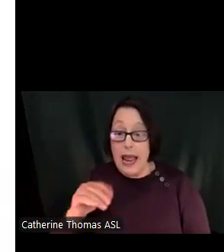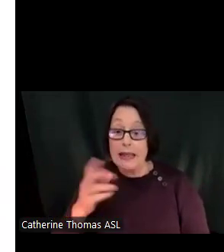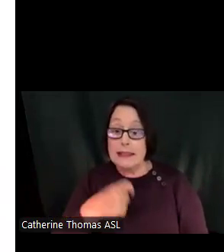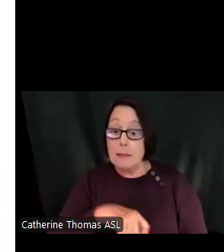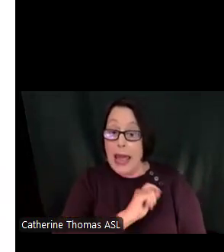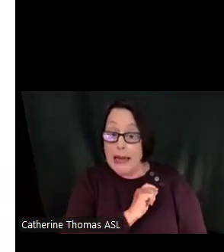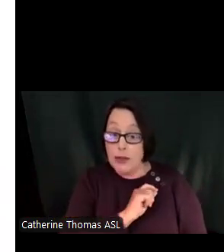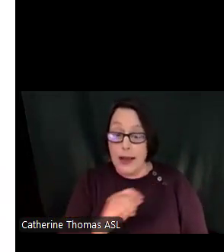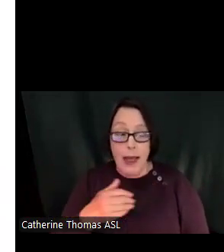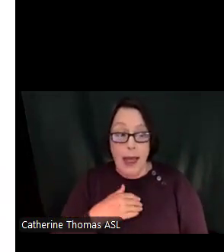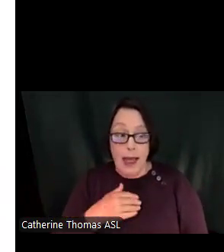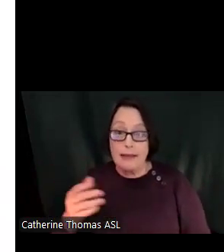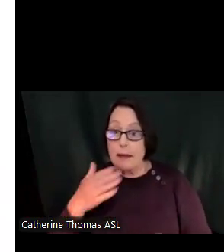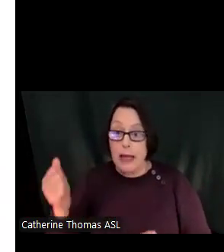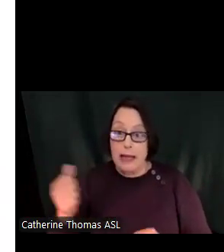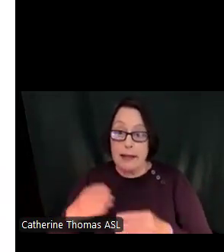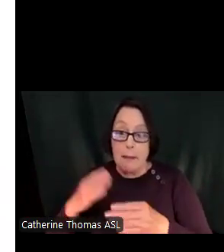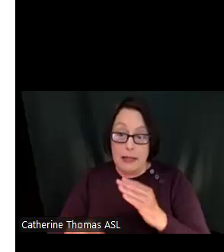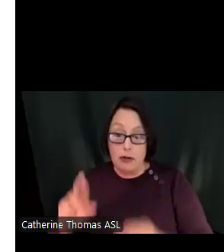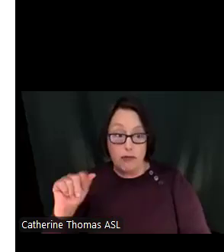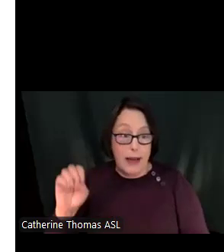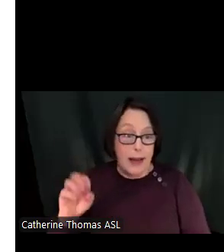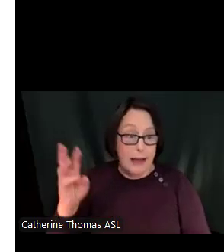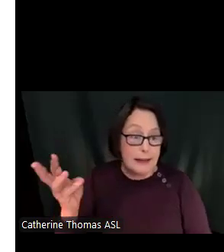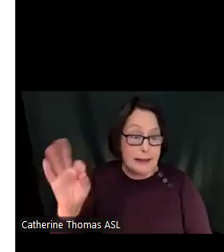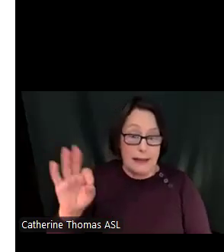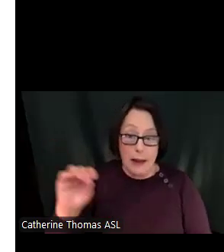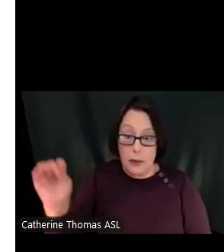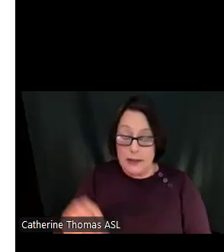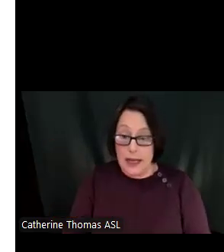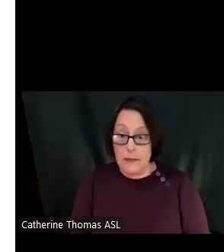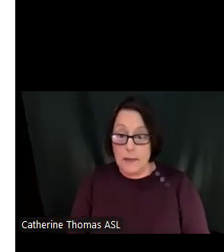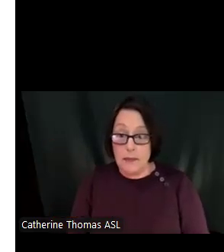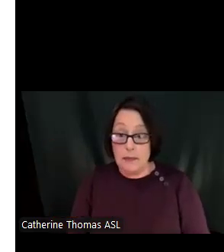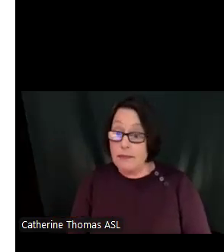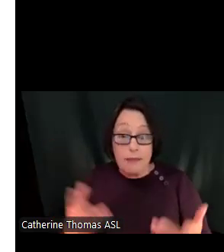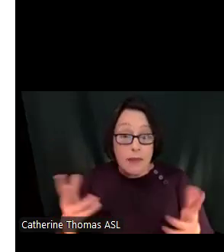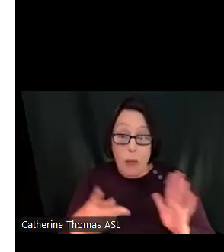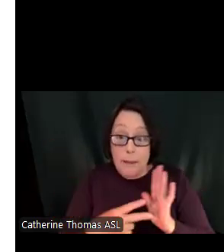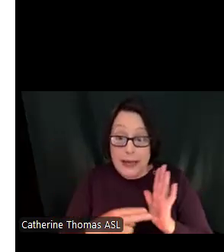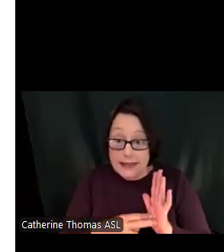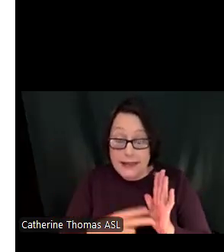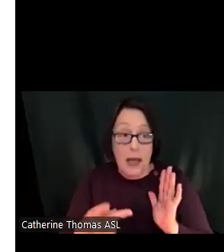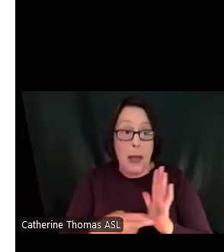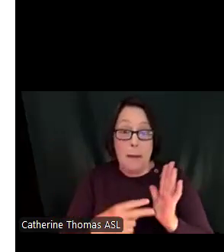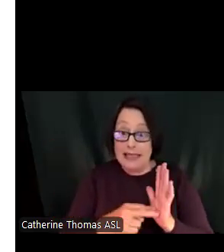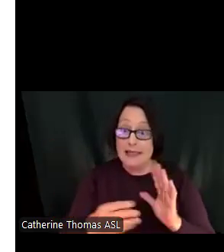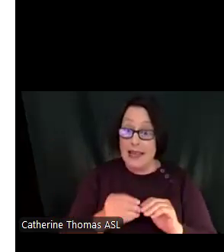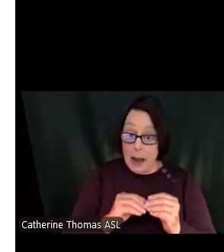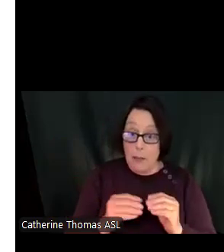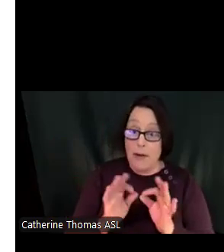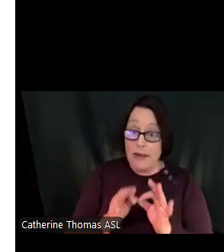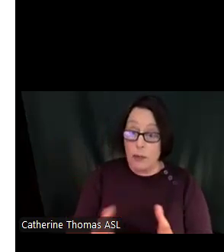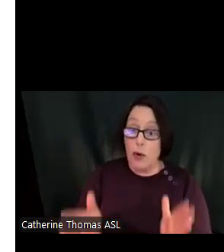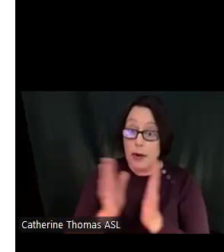highest completion rate at 69%. This tells us that the number of interpreter requests that result